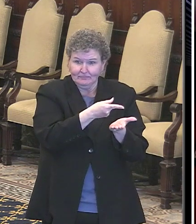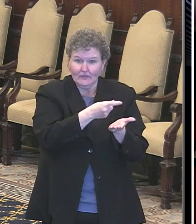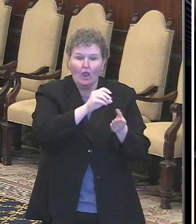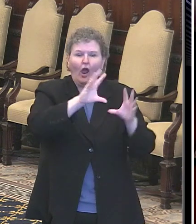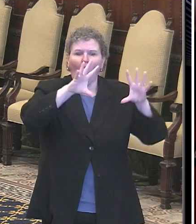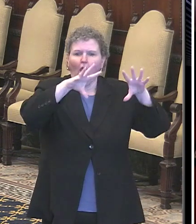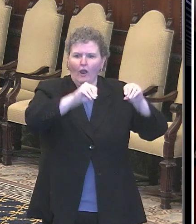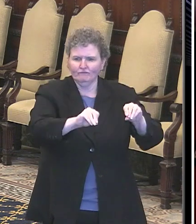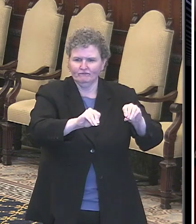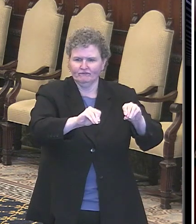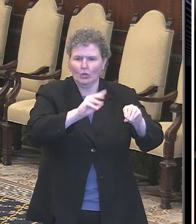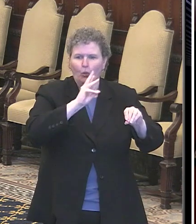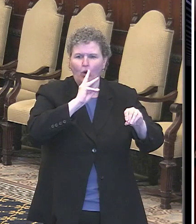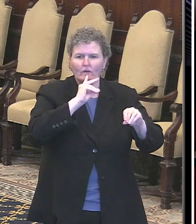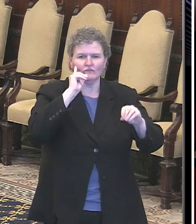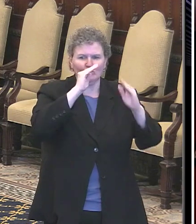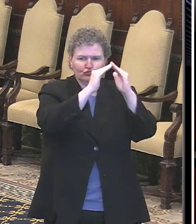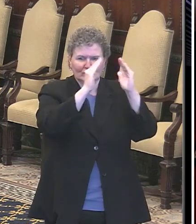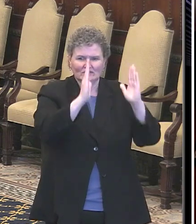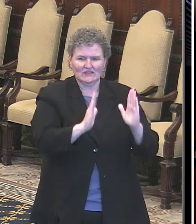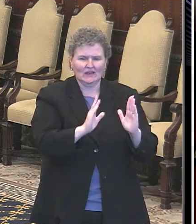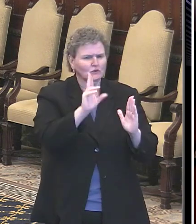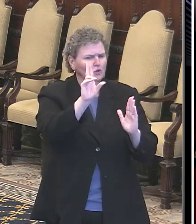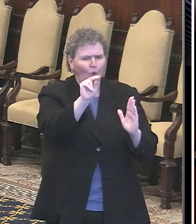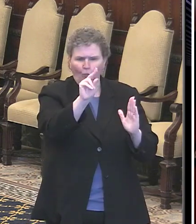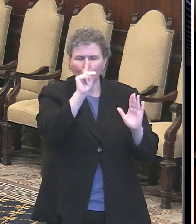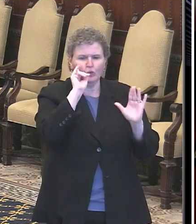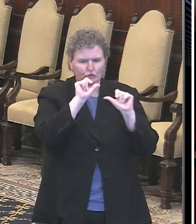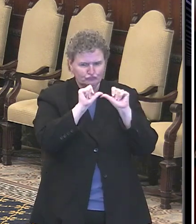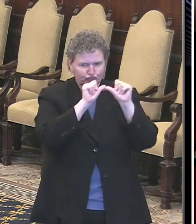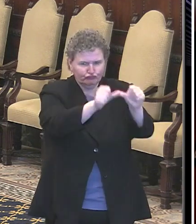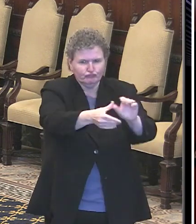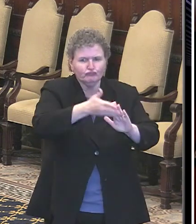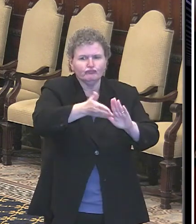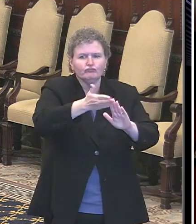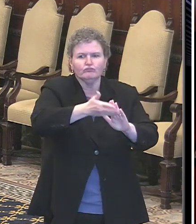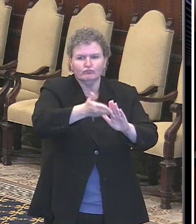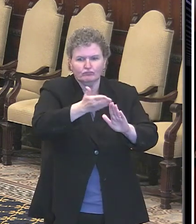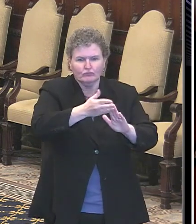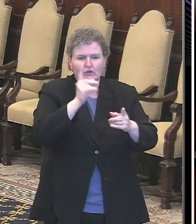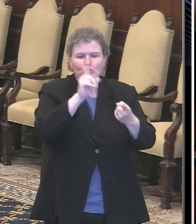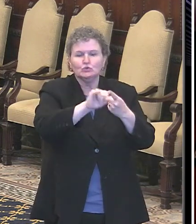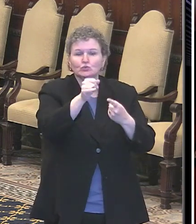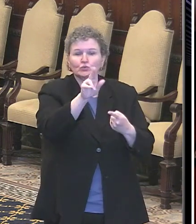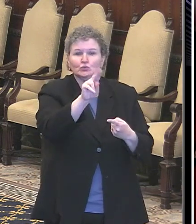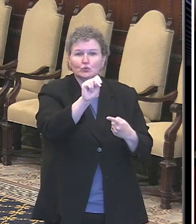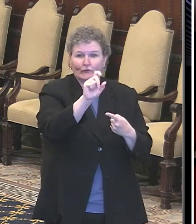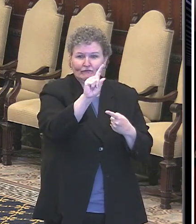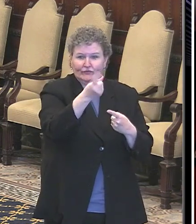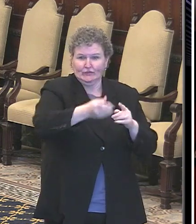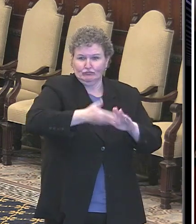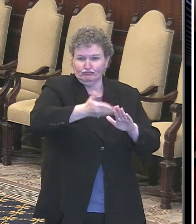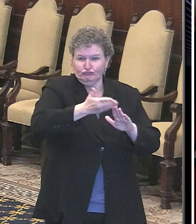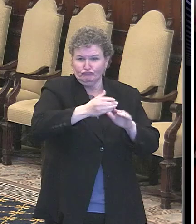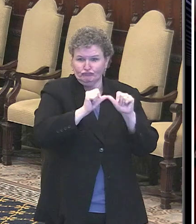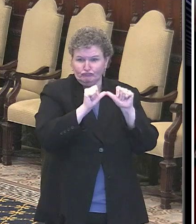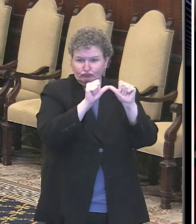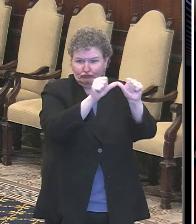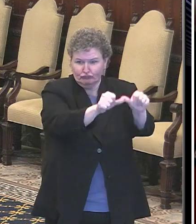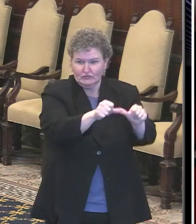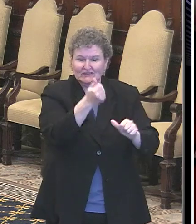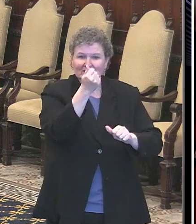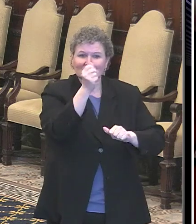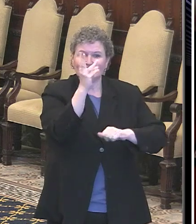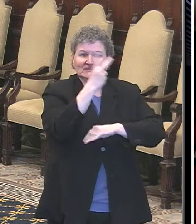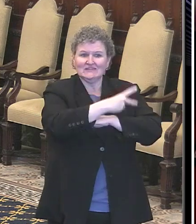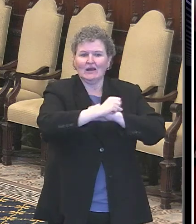customers who are unable to pay their bills through June 1st, 2020. That's June 1st, 2020. This is a 16-day extension of the